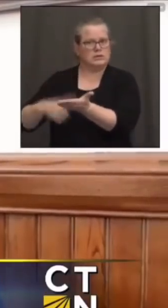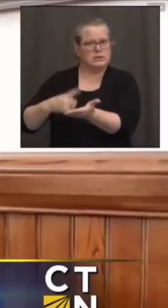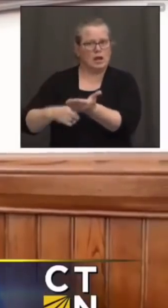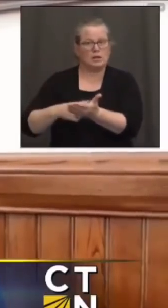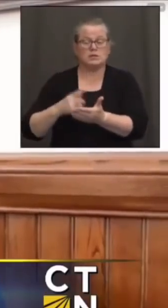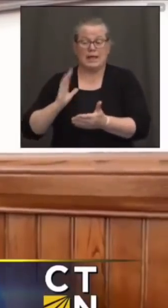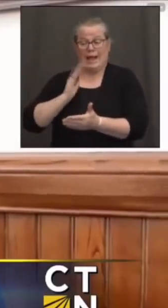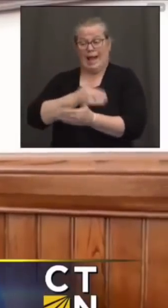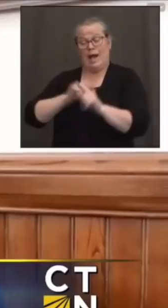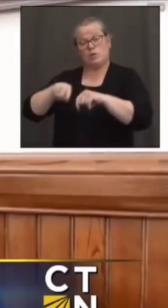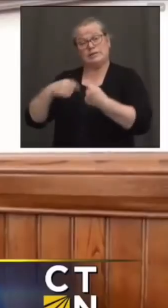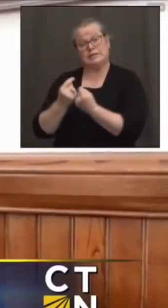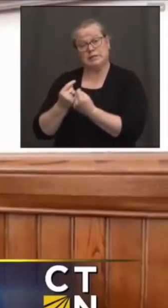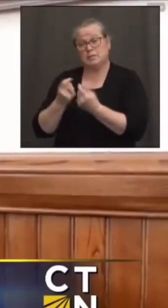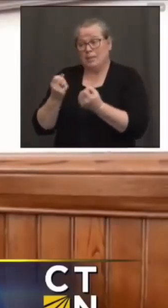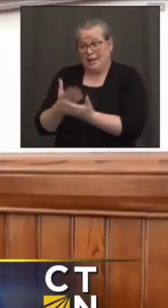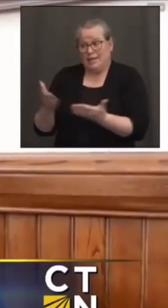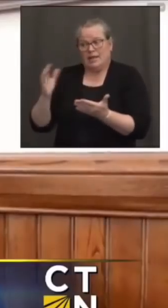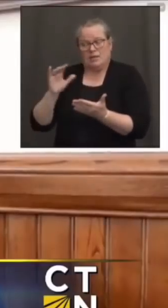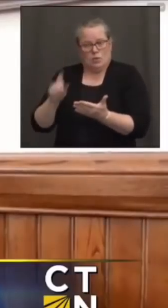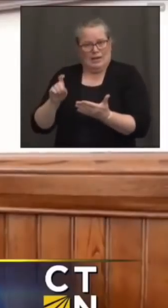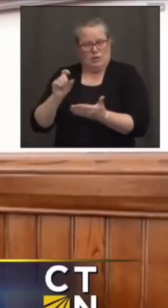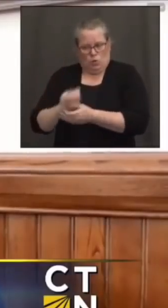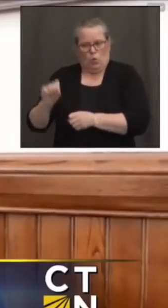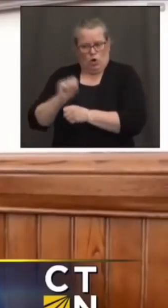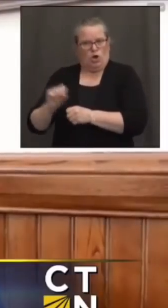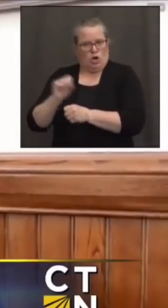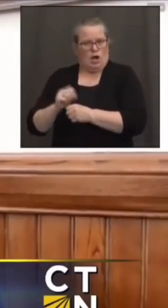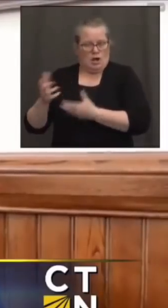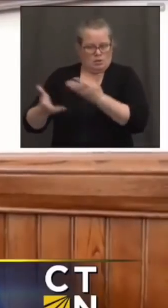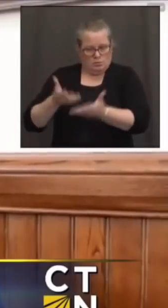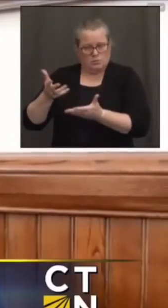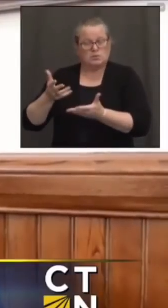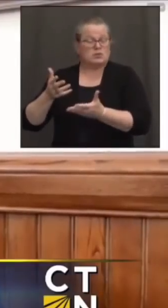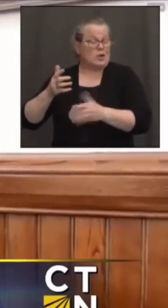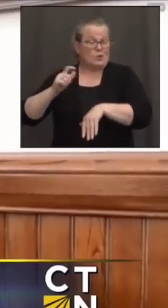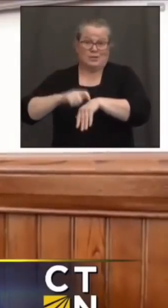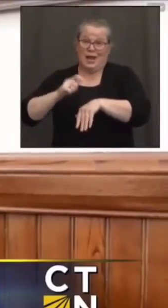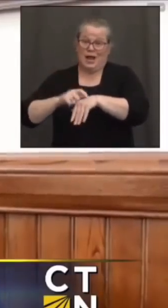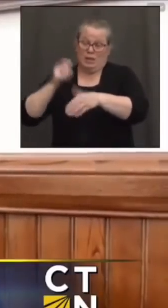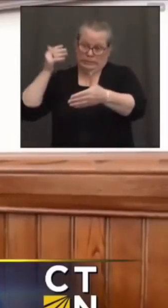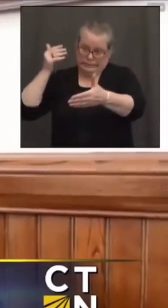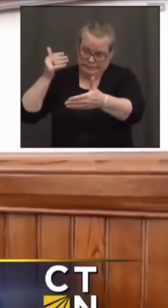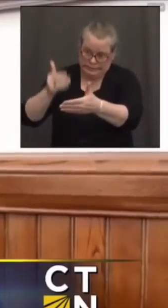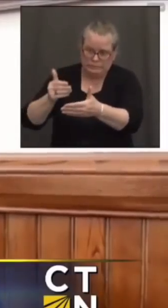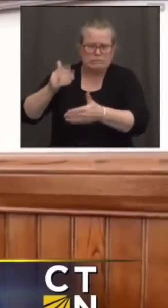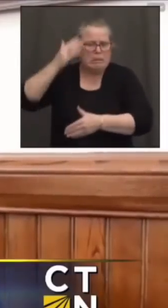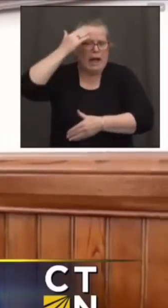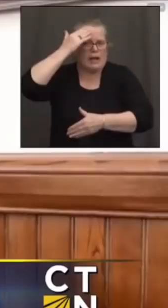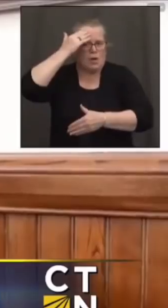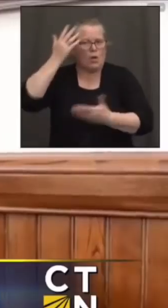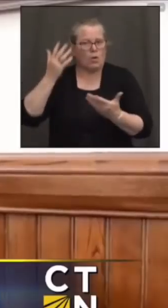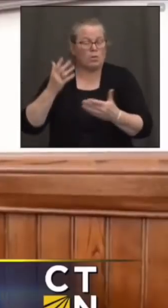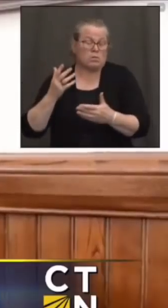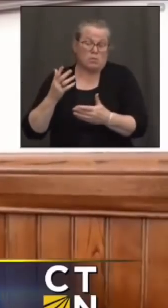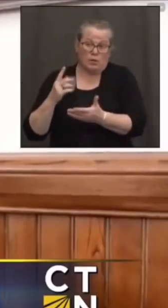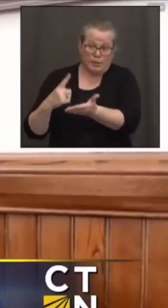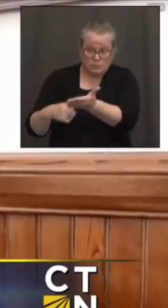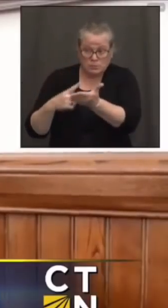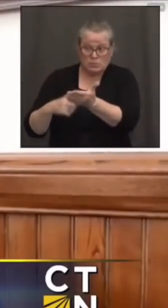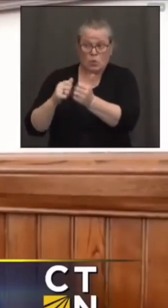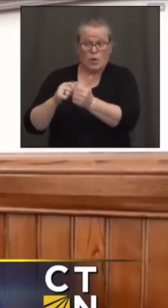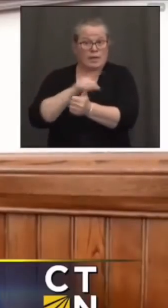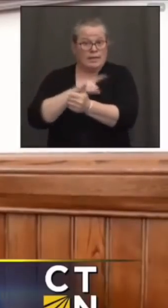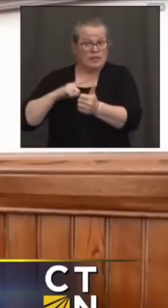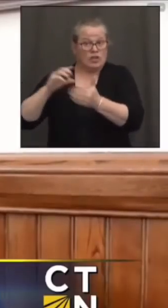our team need to work on in particular. So I know that there's going to be a time crunch, and we have been speaking to the legislative